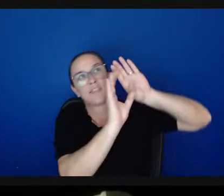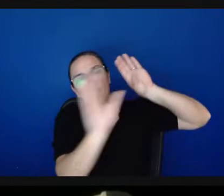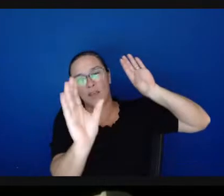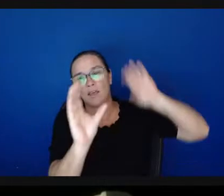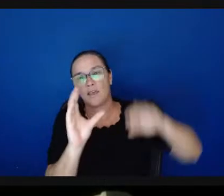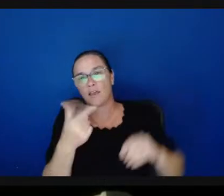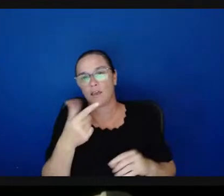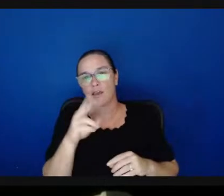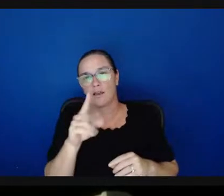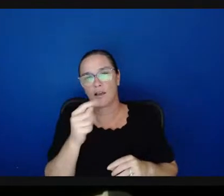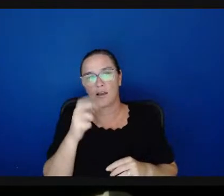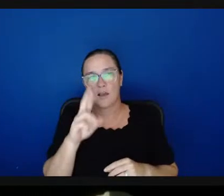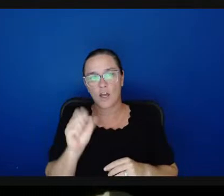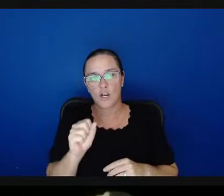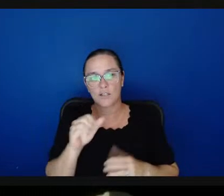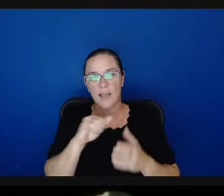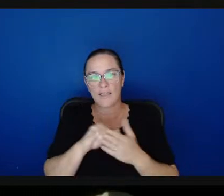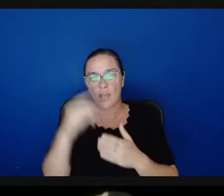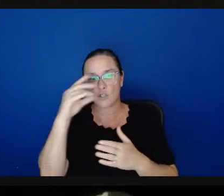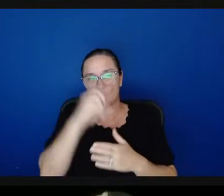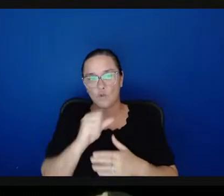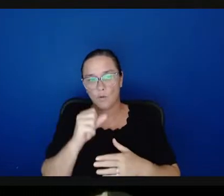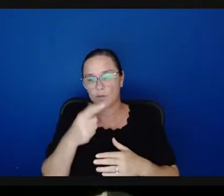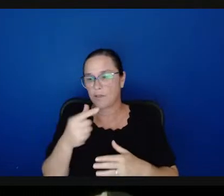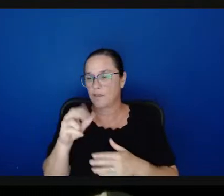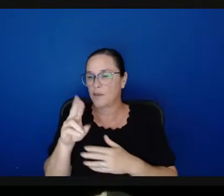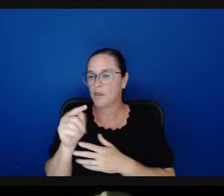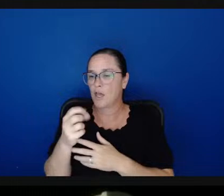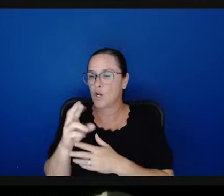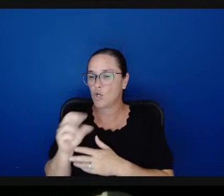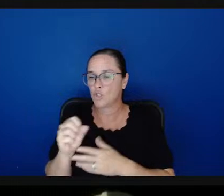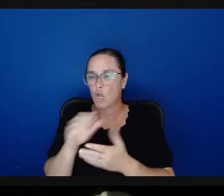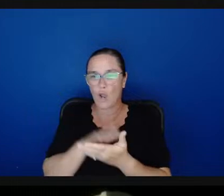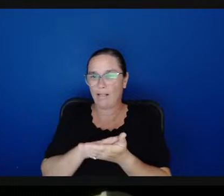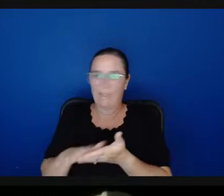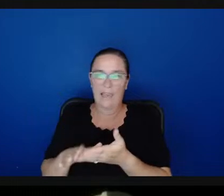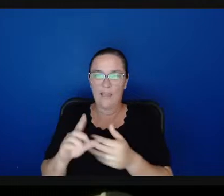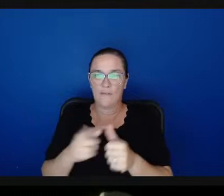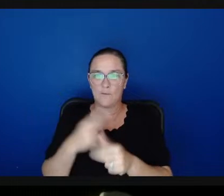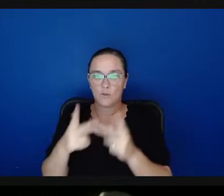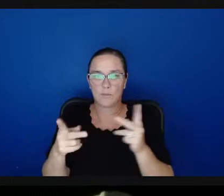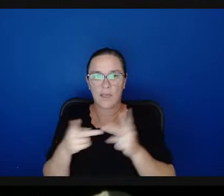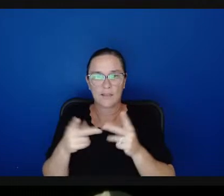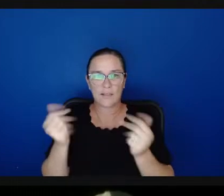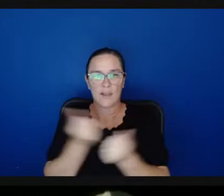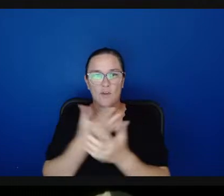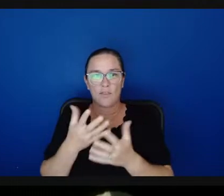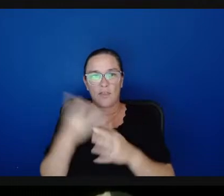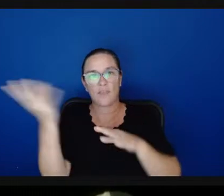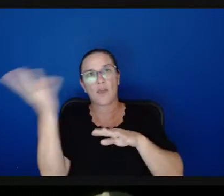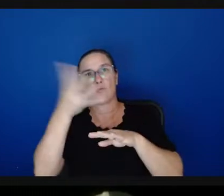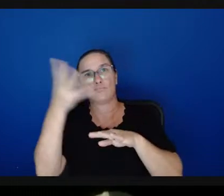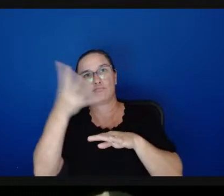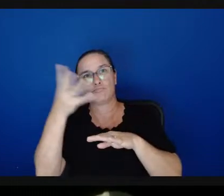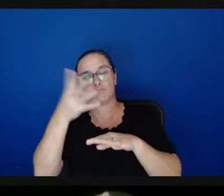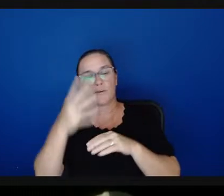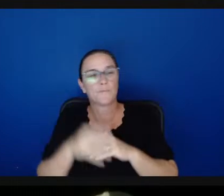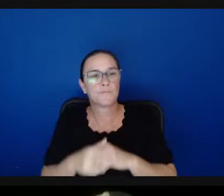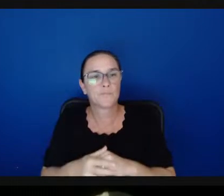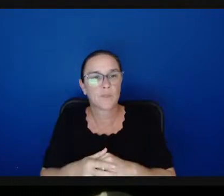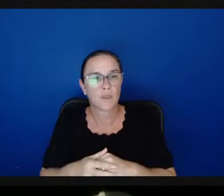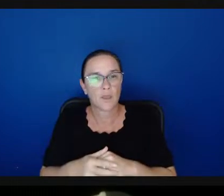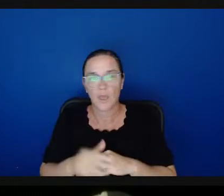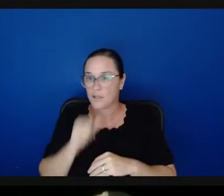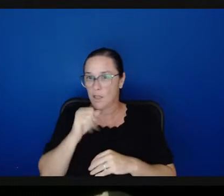assumes that the gutters are clean in the first place, that all this stuff just flows off the roof. That has not been my experience with Pele's hair in the